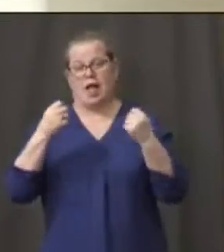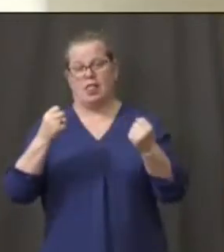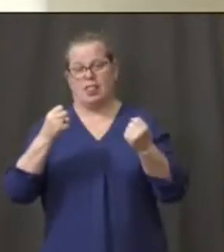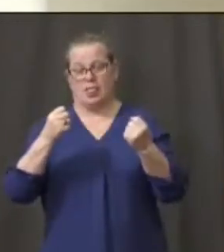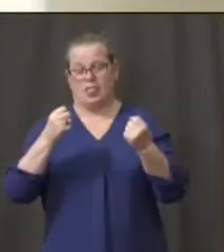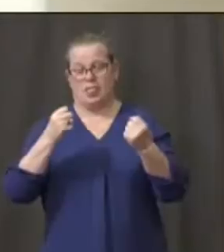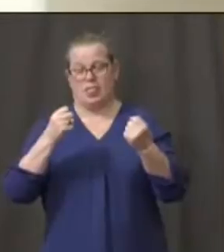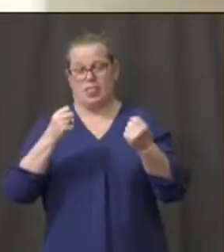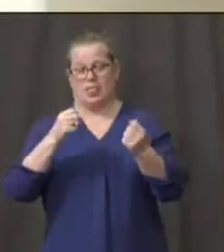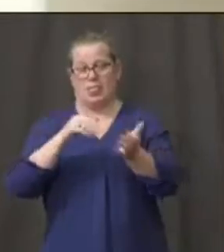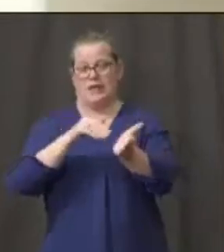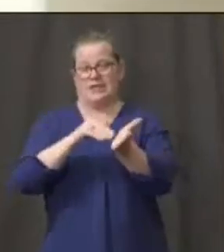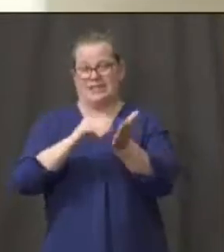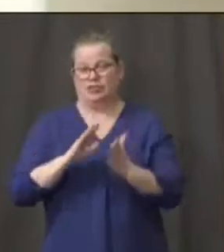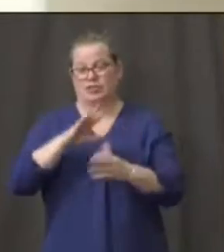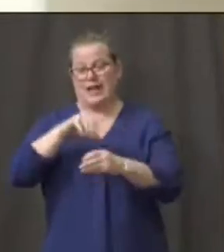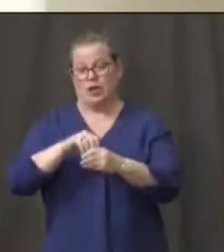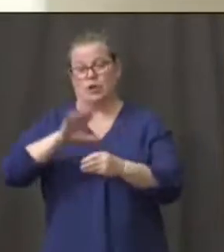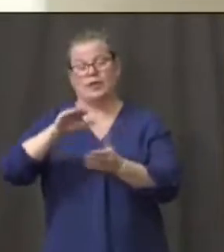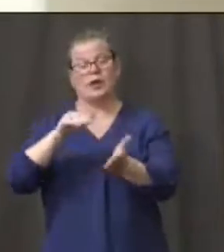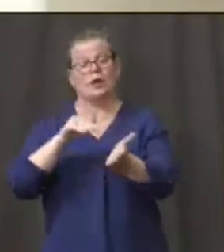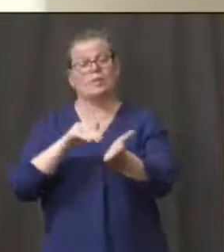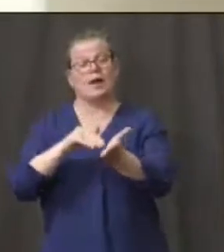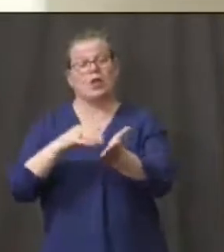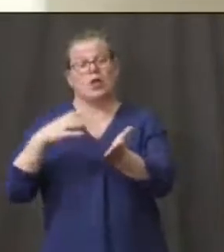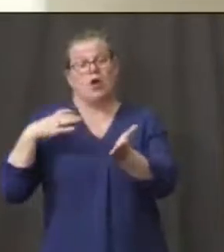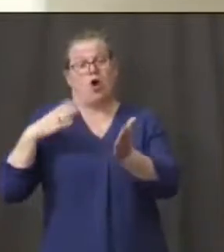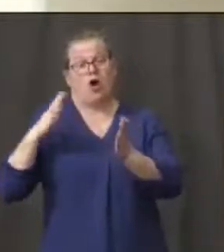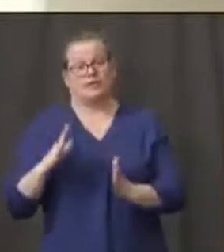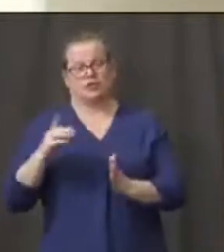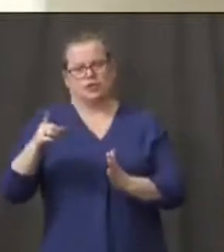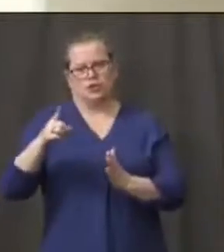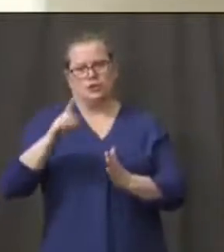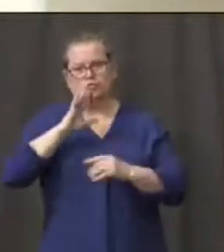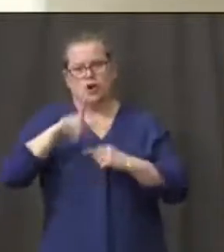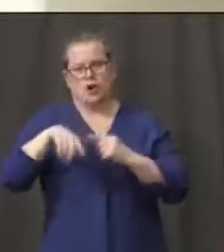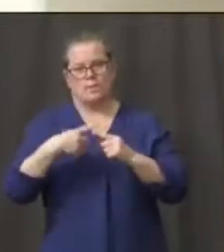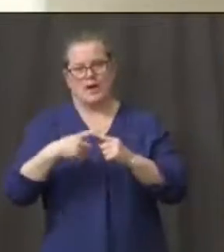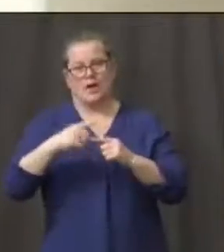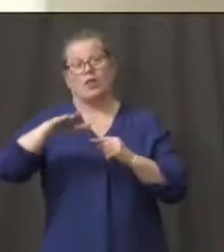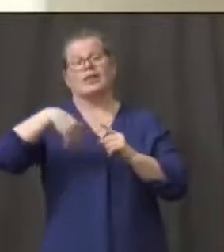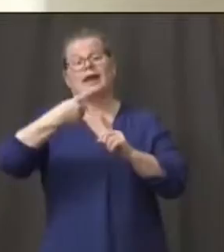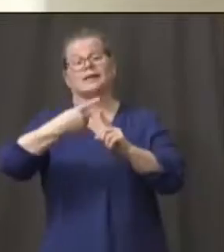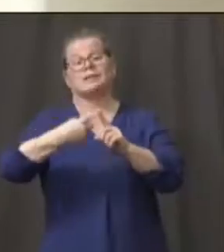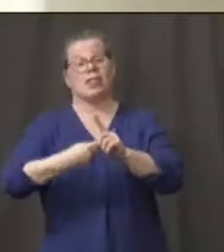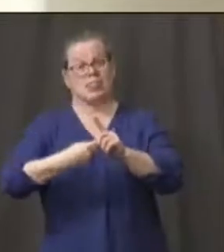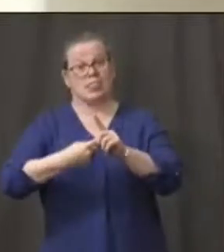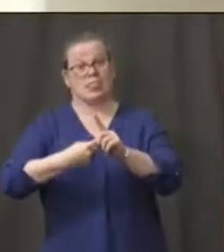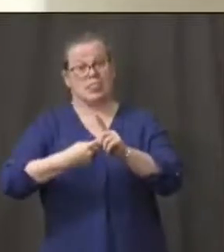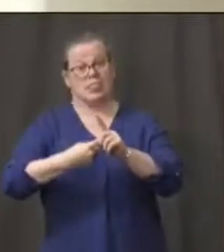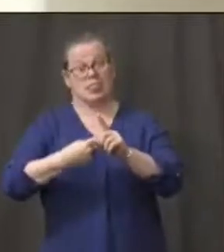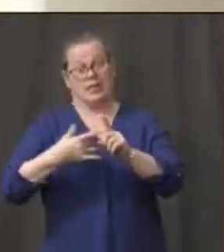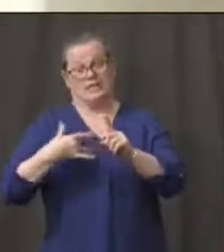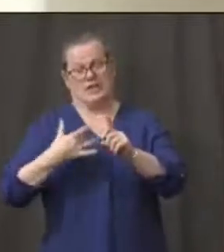talking about how the next this month is going to be a plateau into a